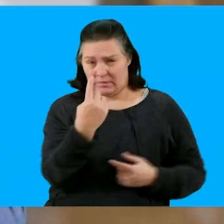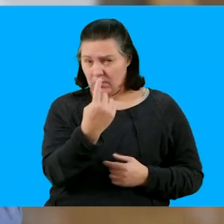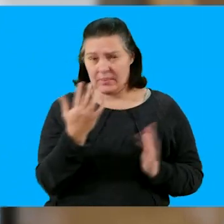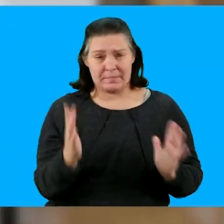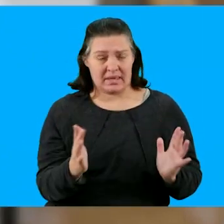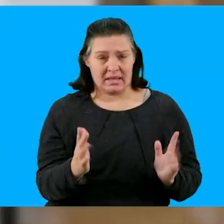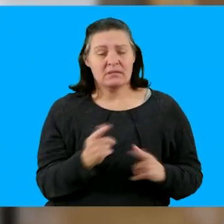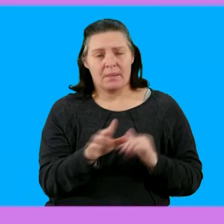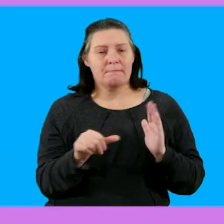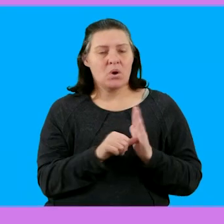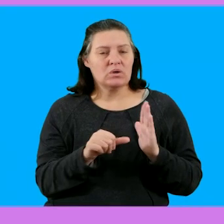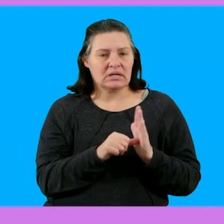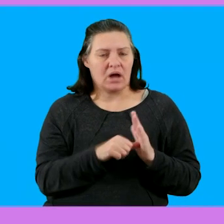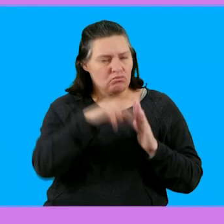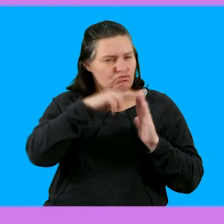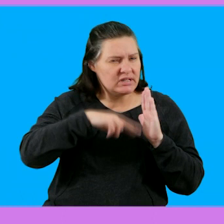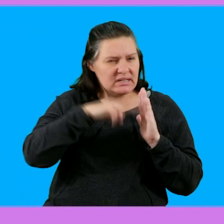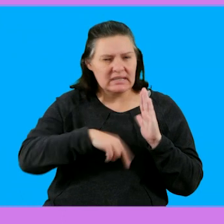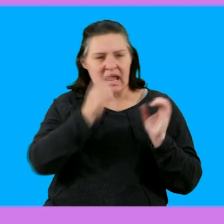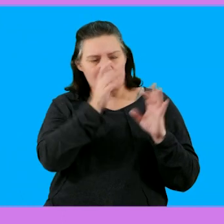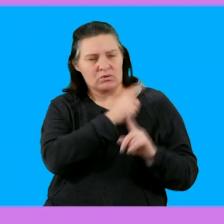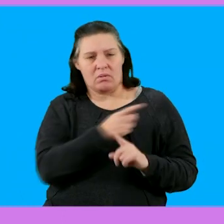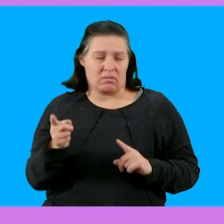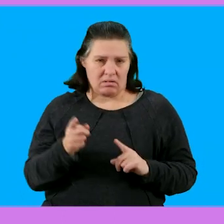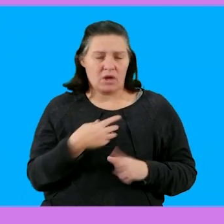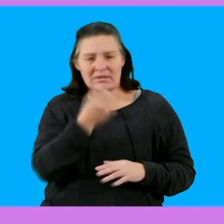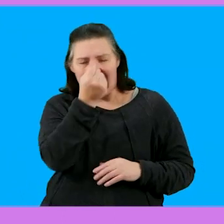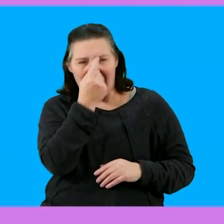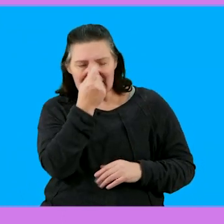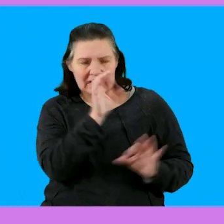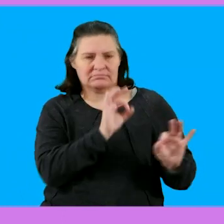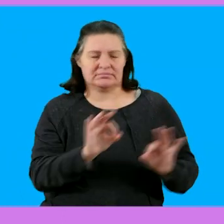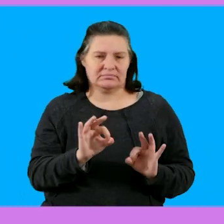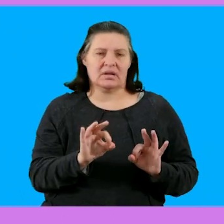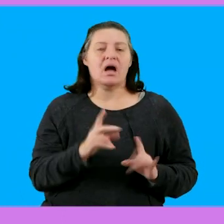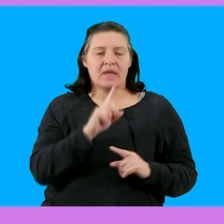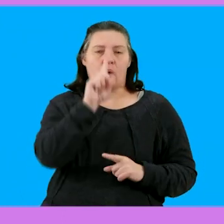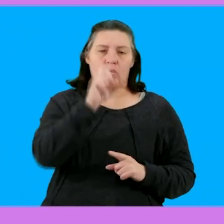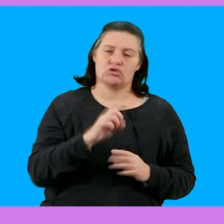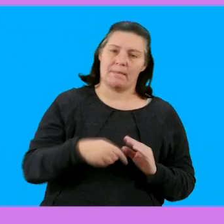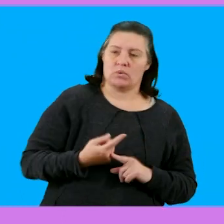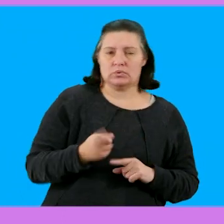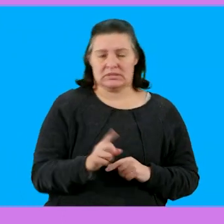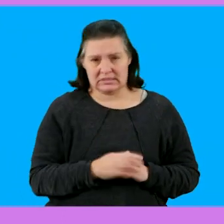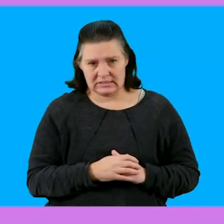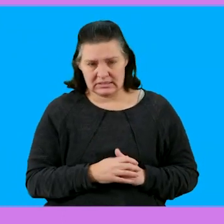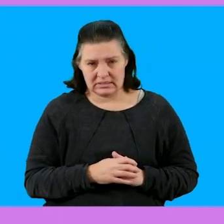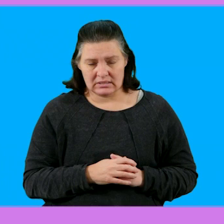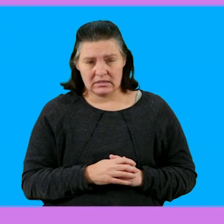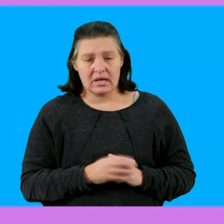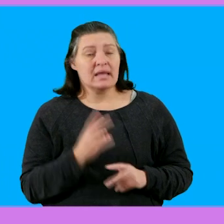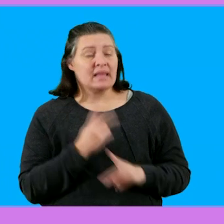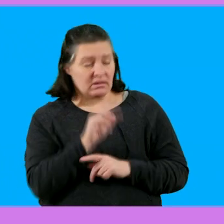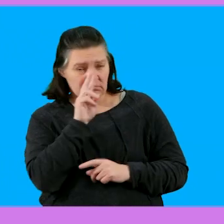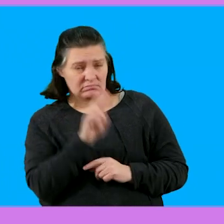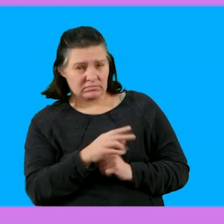right? And it's important that you read all the information and understand exactly what the question is all about. Then